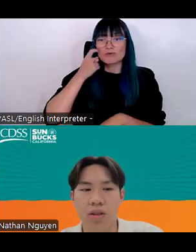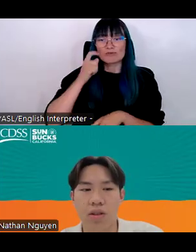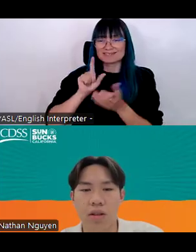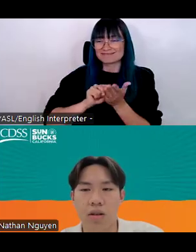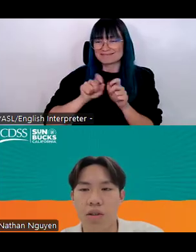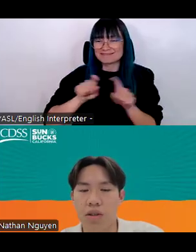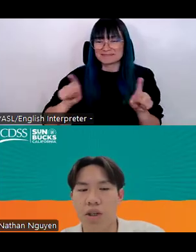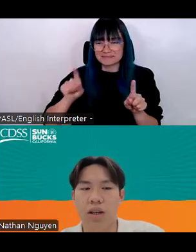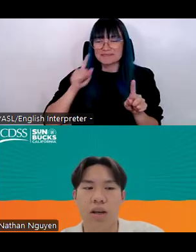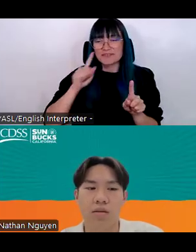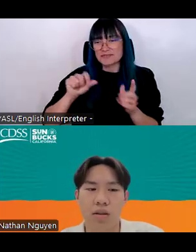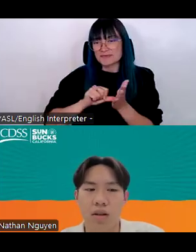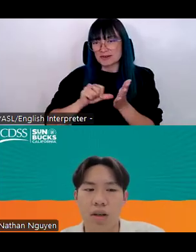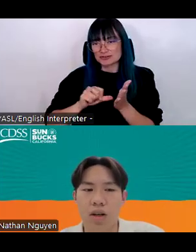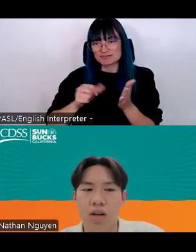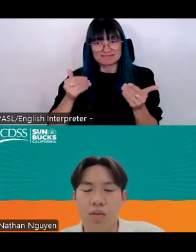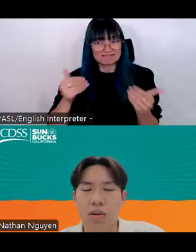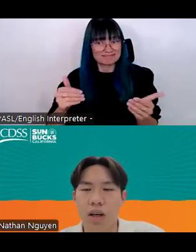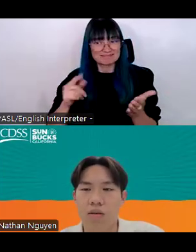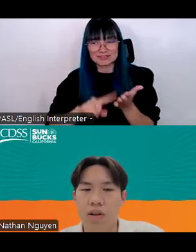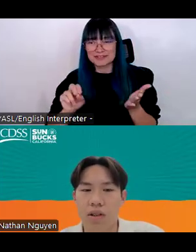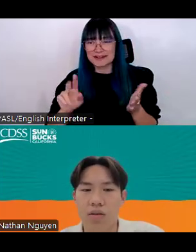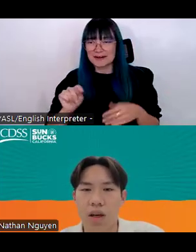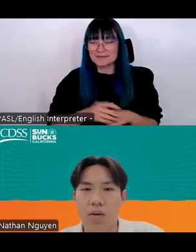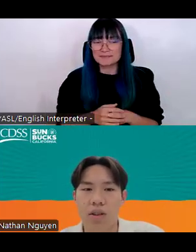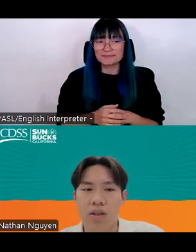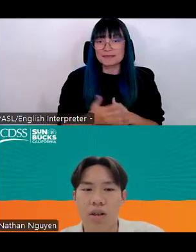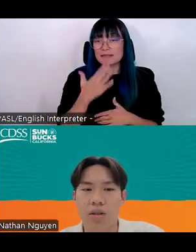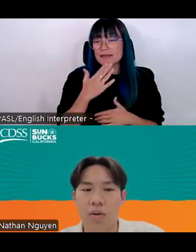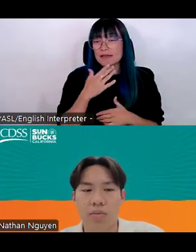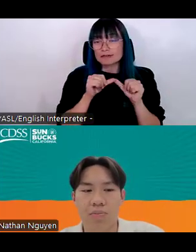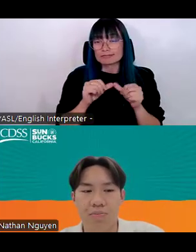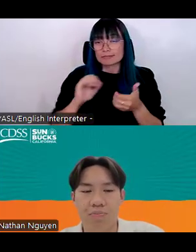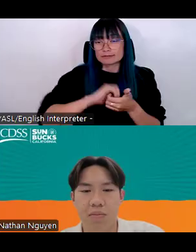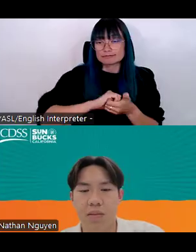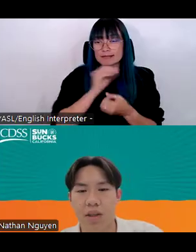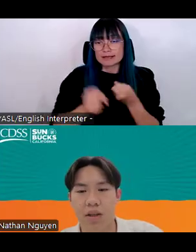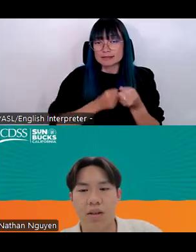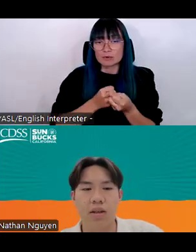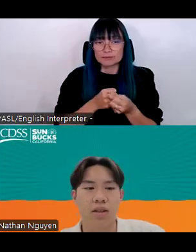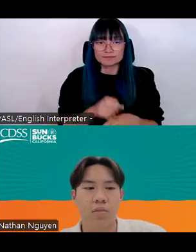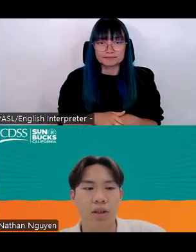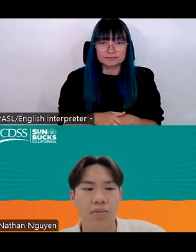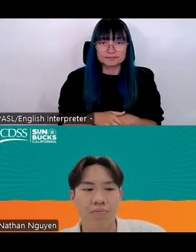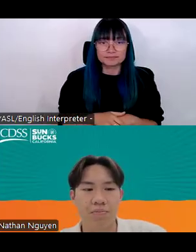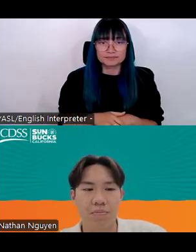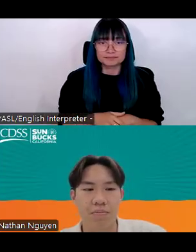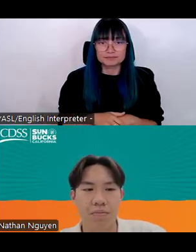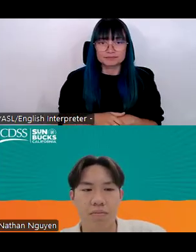resources page. Be sure to check it out. We thank you for your continued collaboration and support. Next slide,